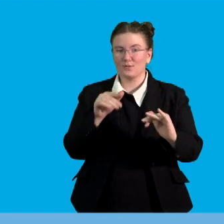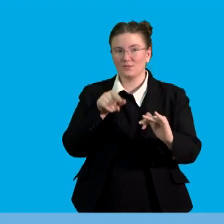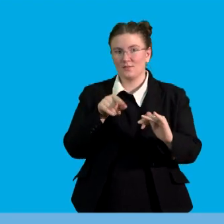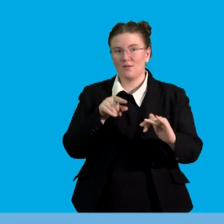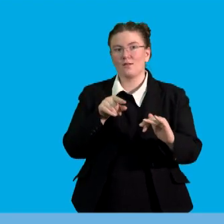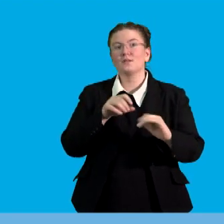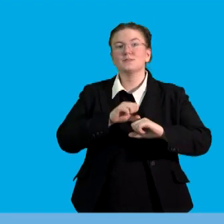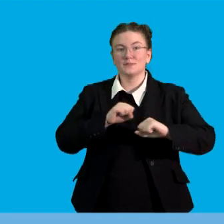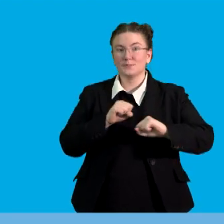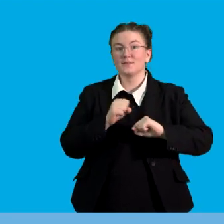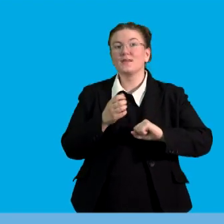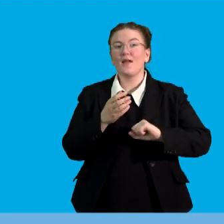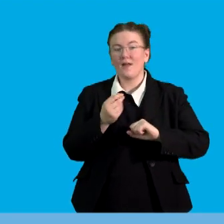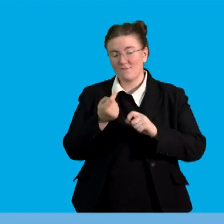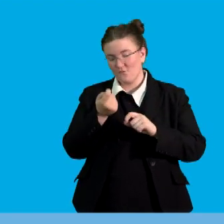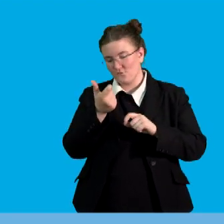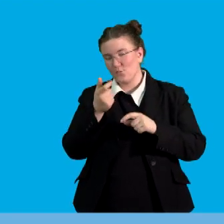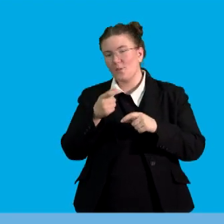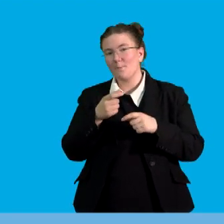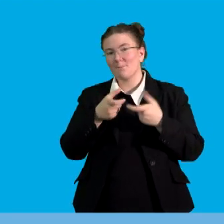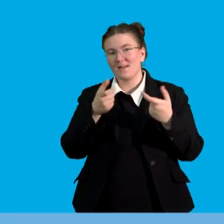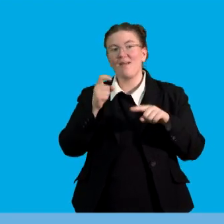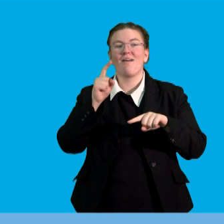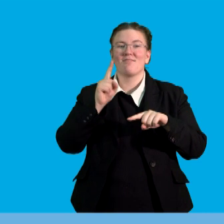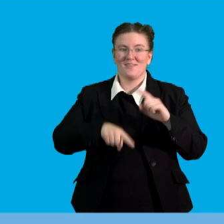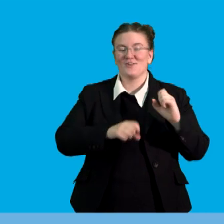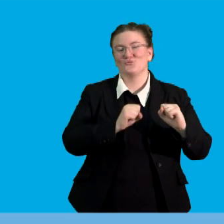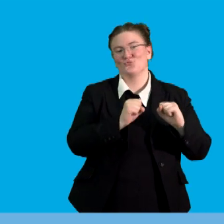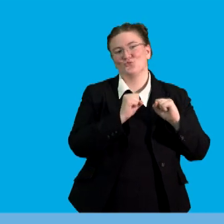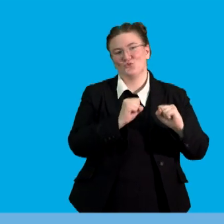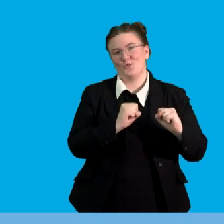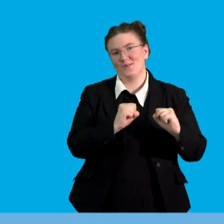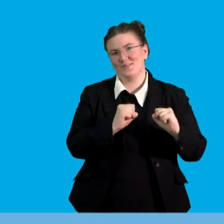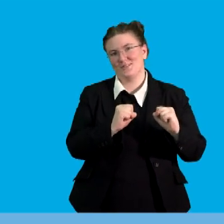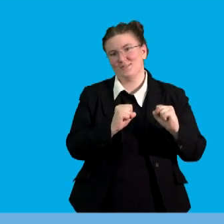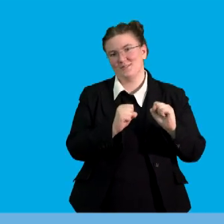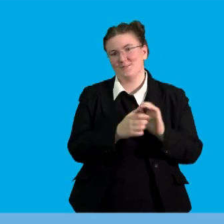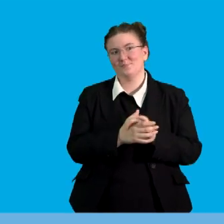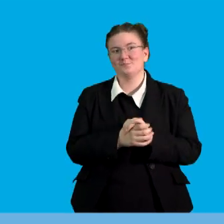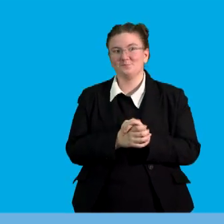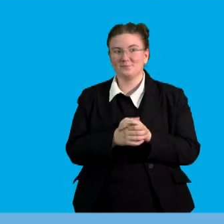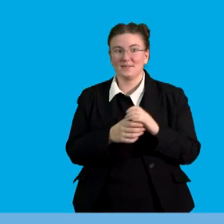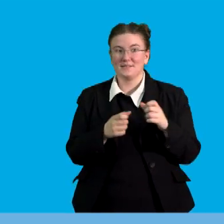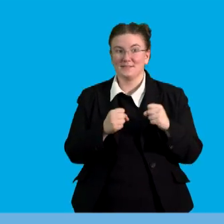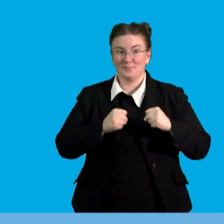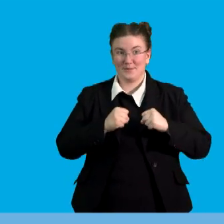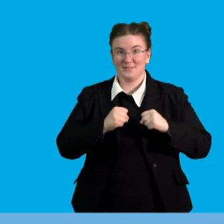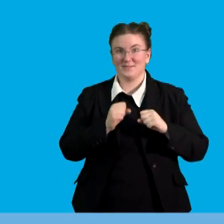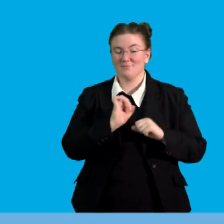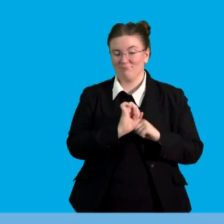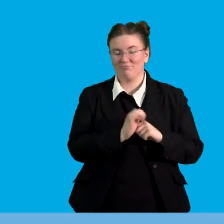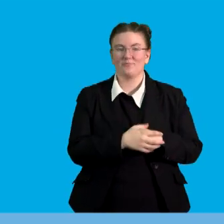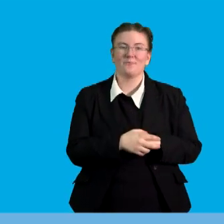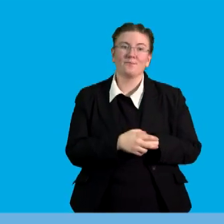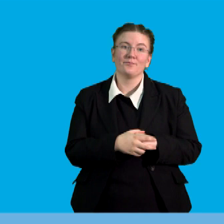phase or the liquid state, they have spaces which are slightly bigger than the particles or than the spaces in the particles of a solid